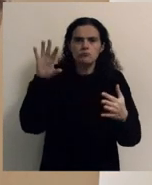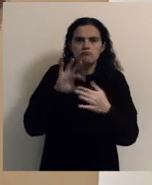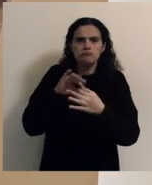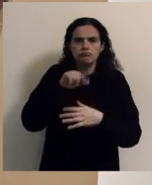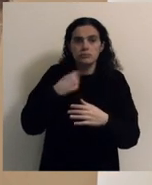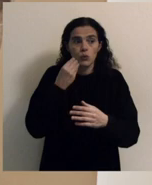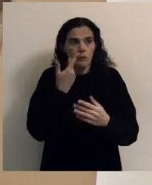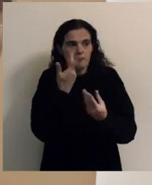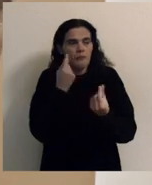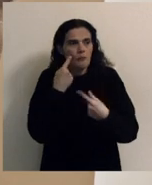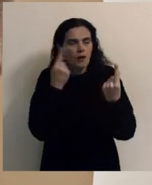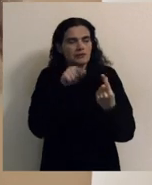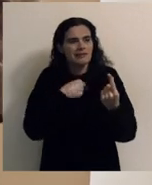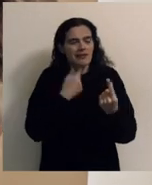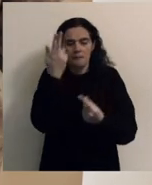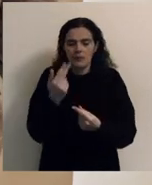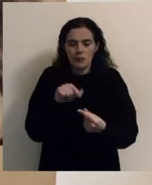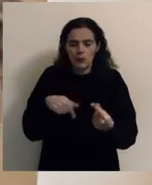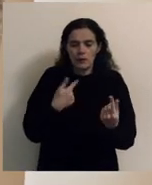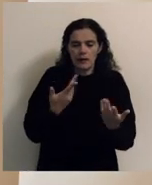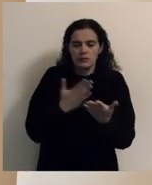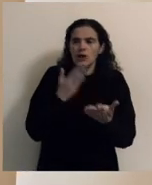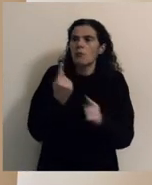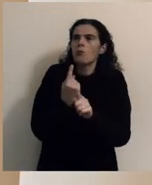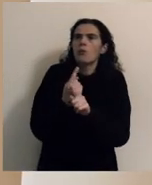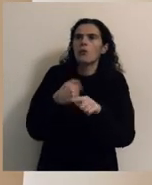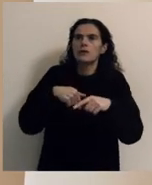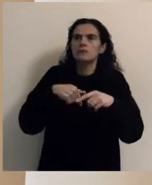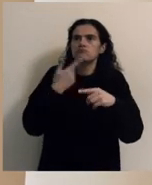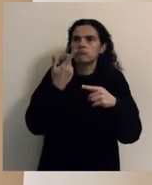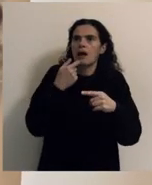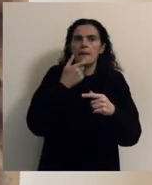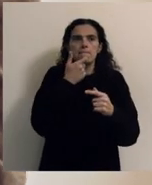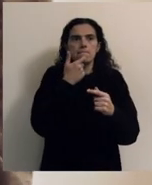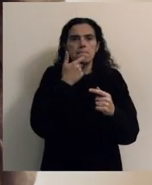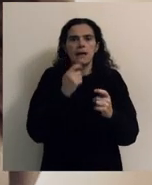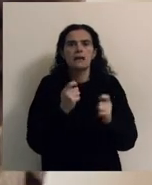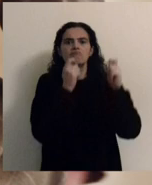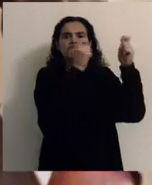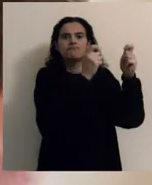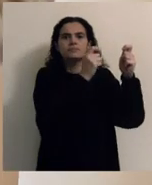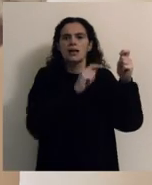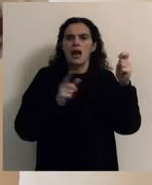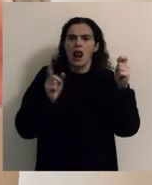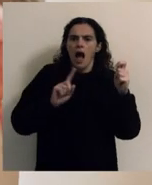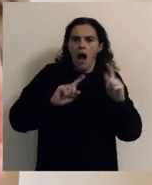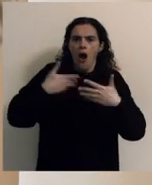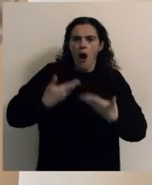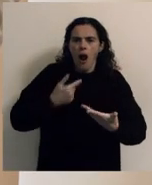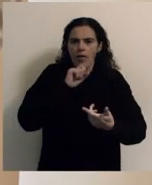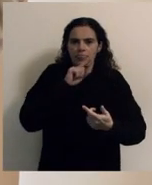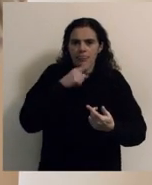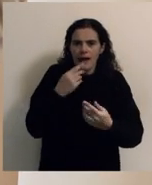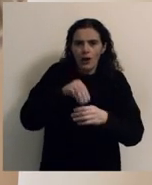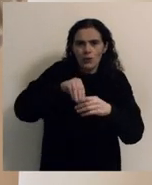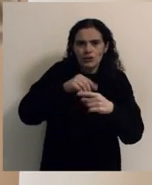come through the painting. So painting, rather than just being something that hangs on a wall, now had a broader